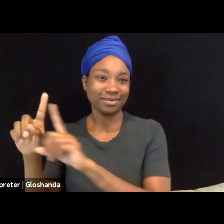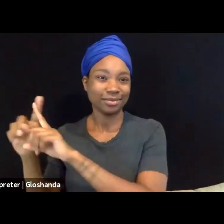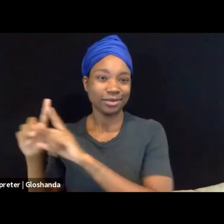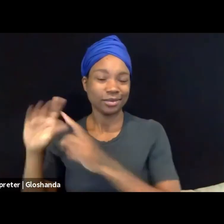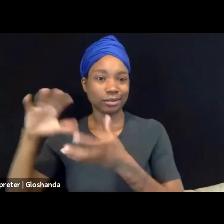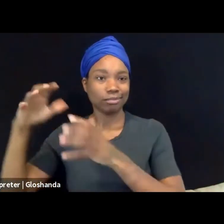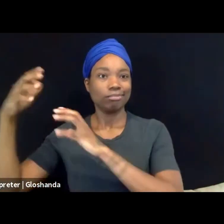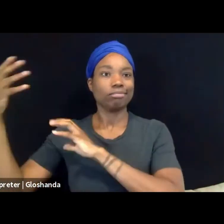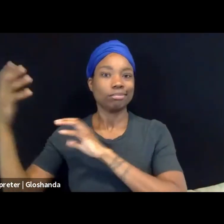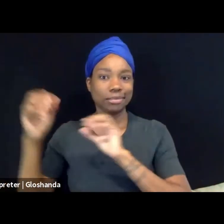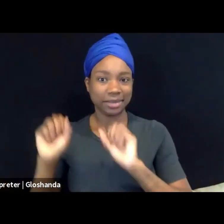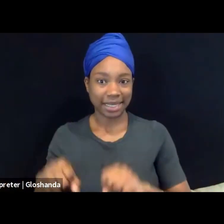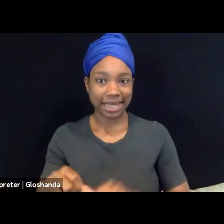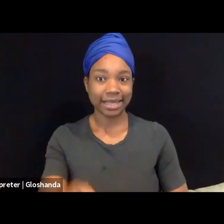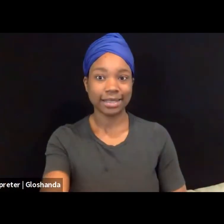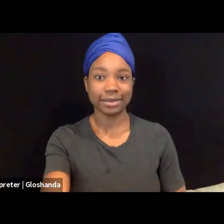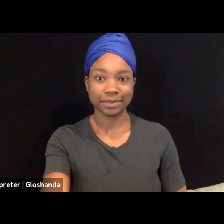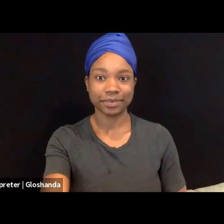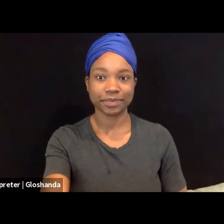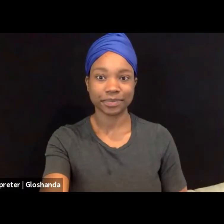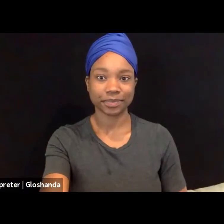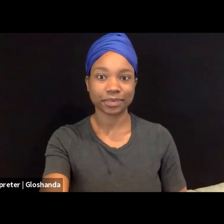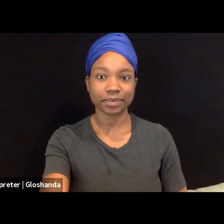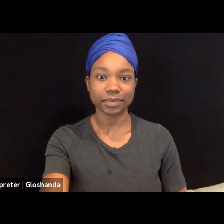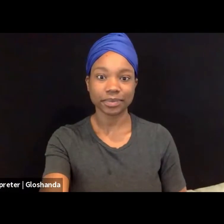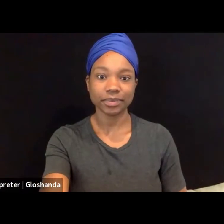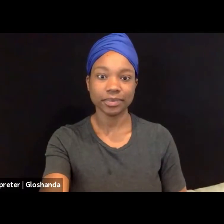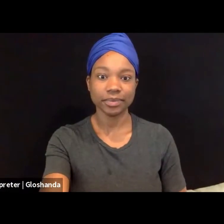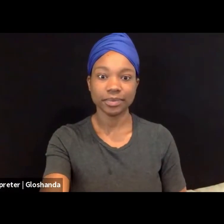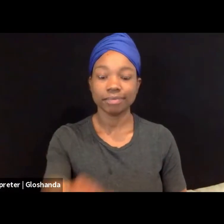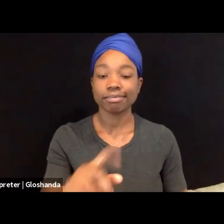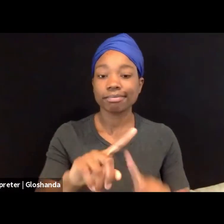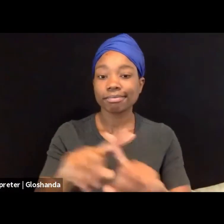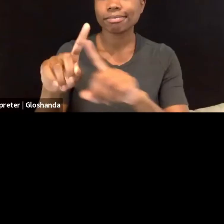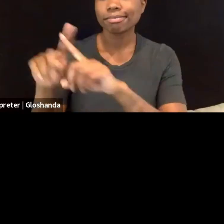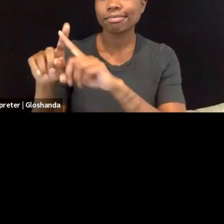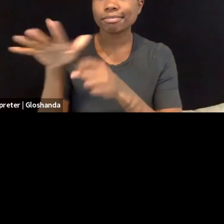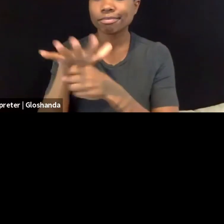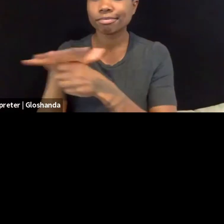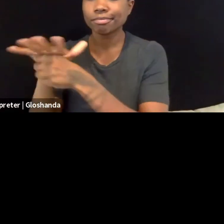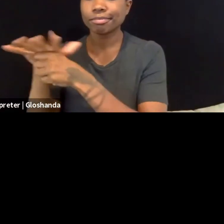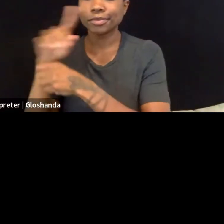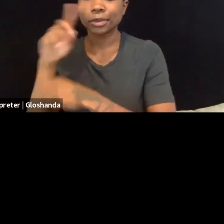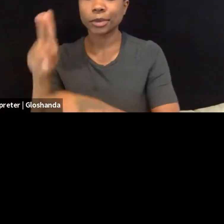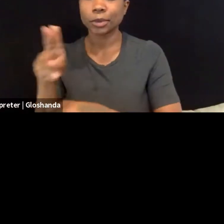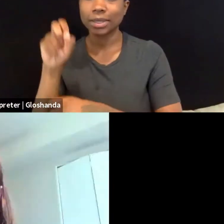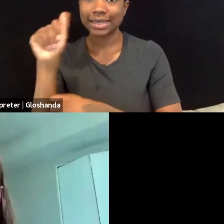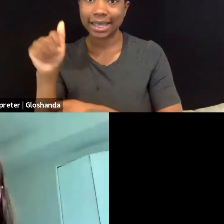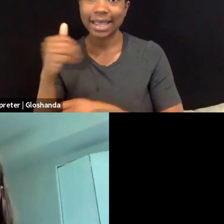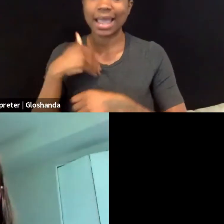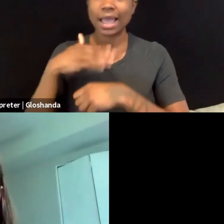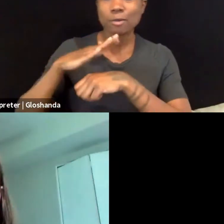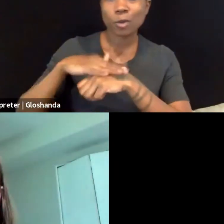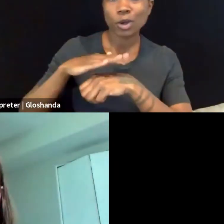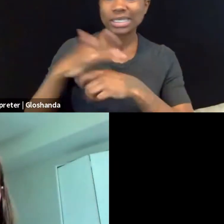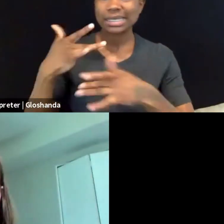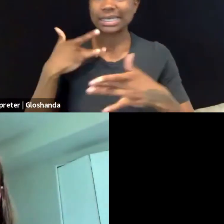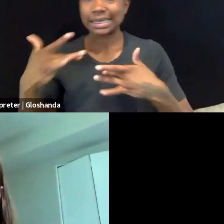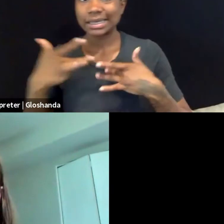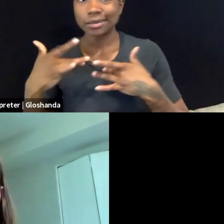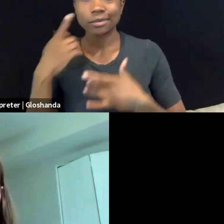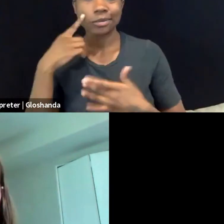even as there are, in certain regions of the country, there are warnings and concerns regarding rolling